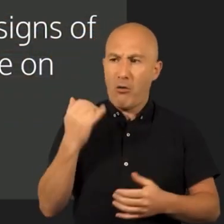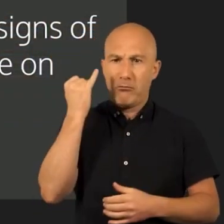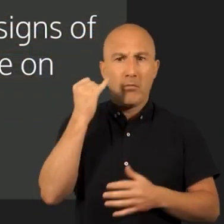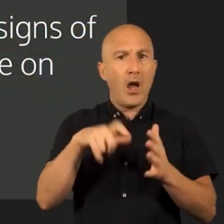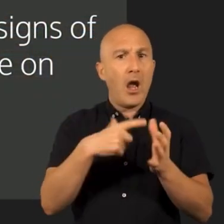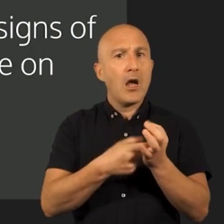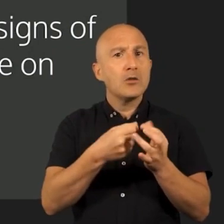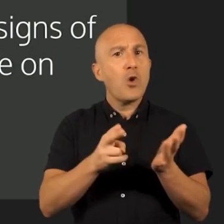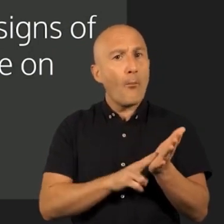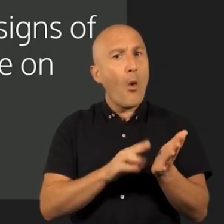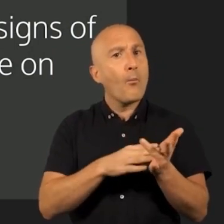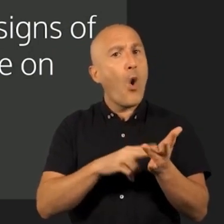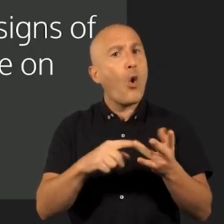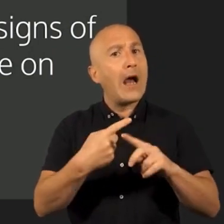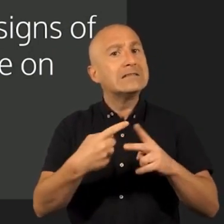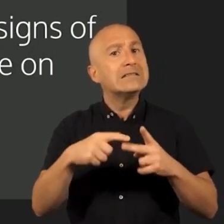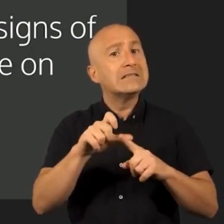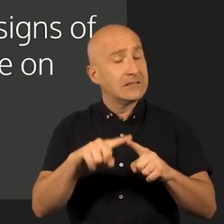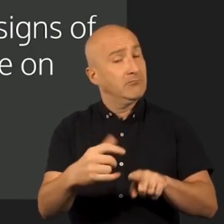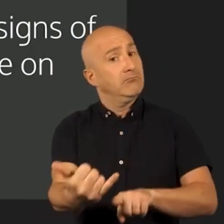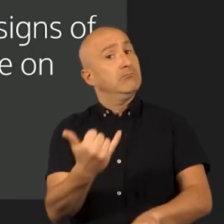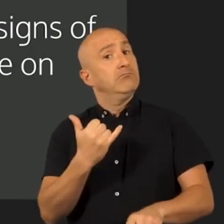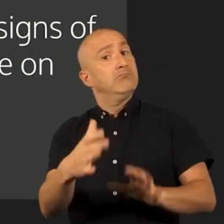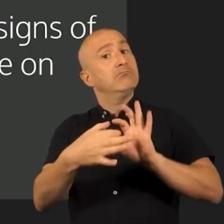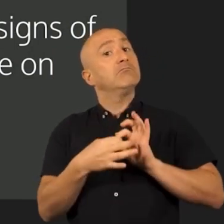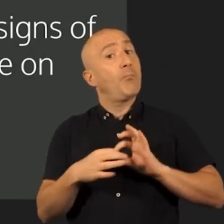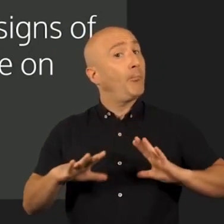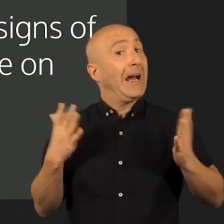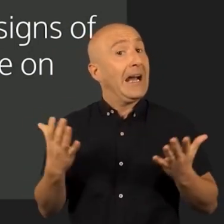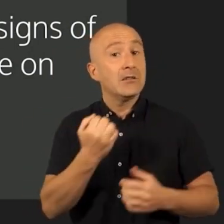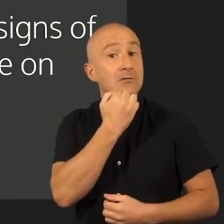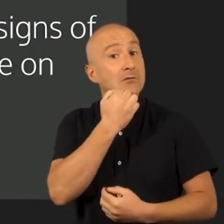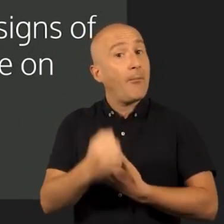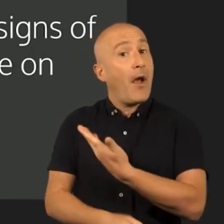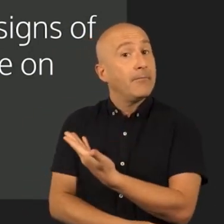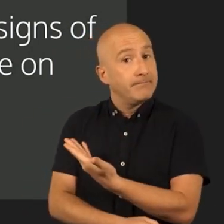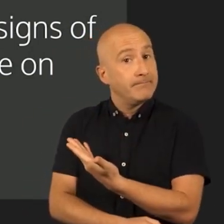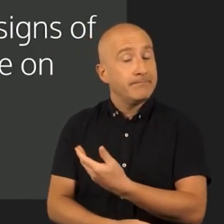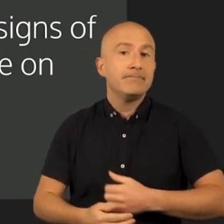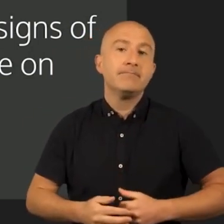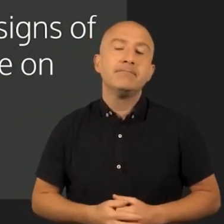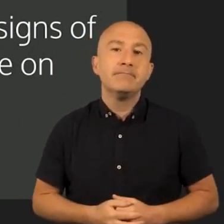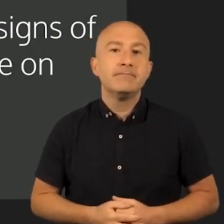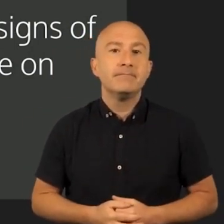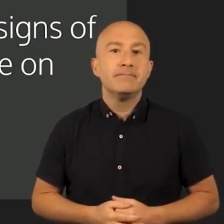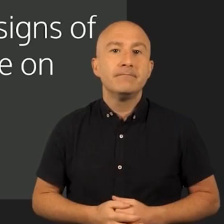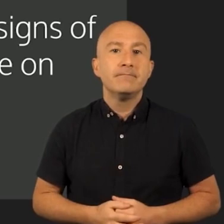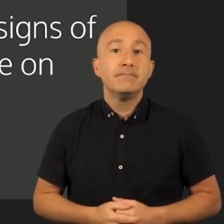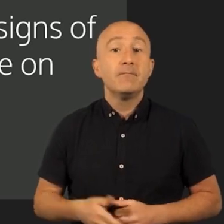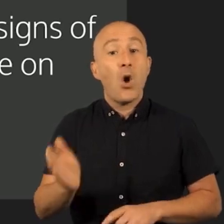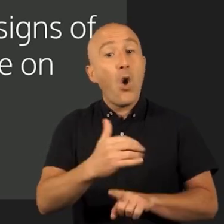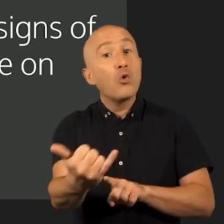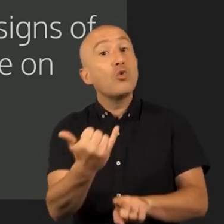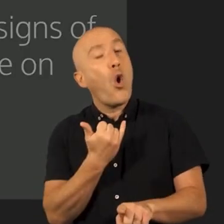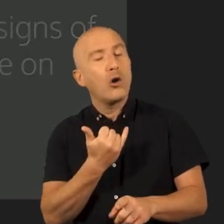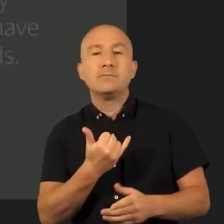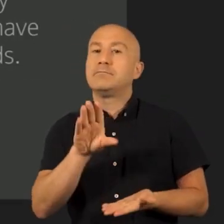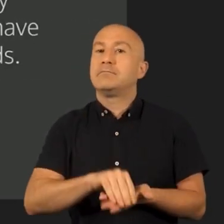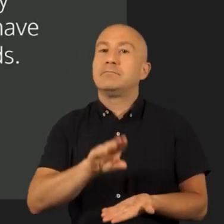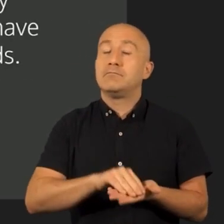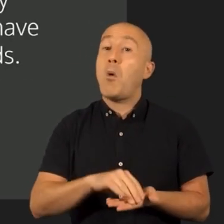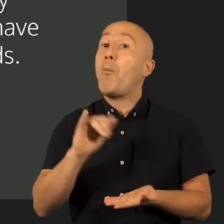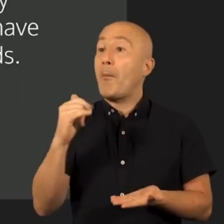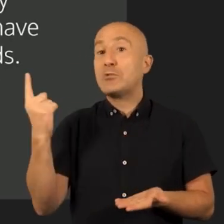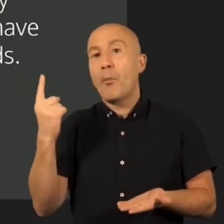or spot the signs of carbon monoxide, call us free on 0800 111 999. All calls are